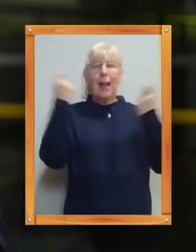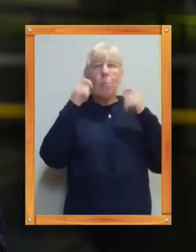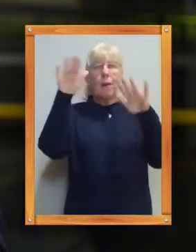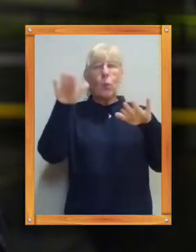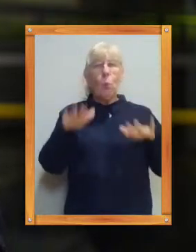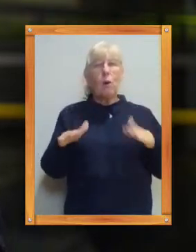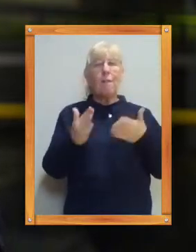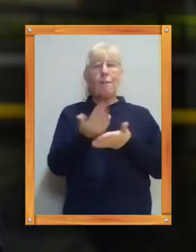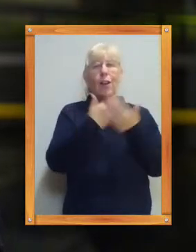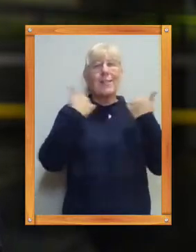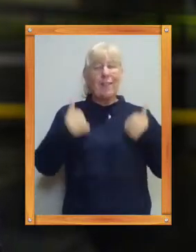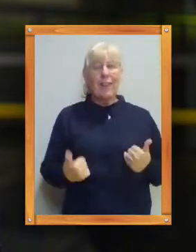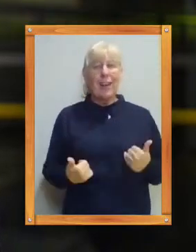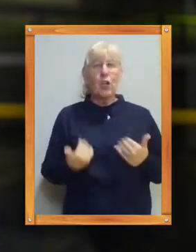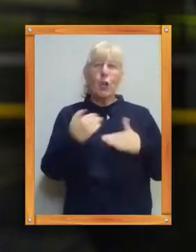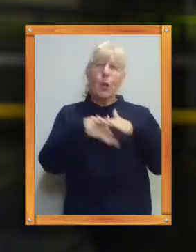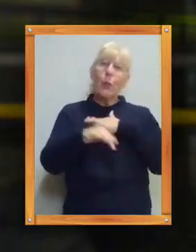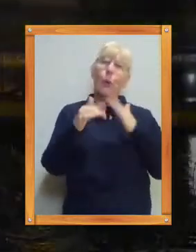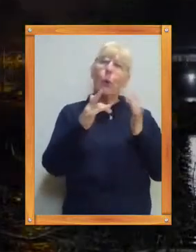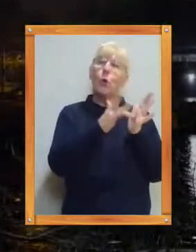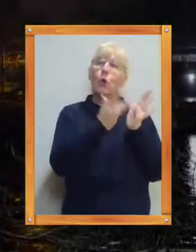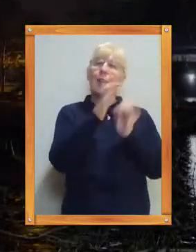Saviour. Amen.